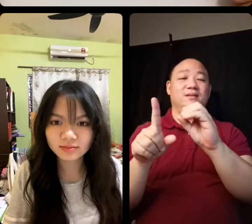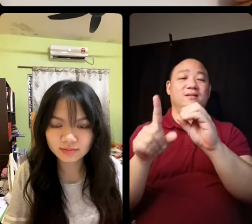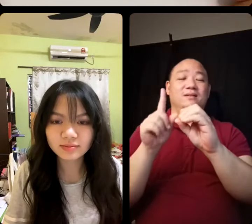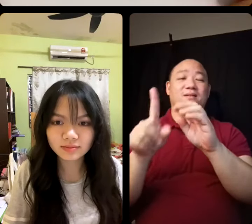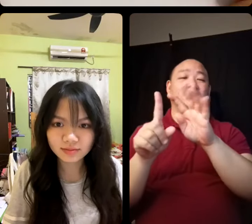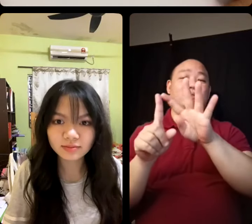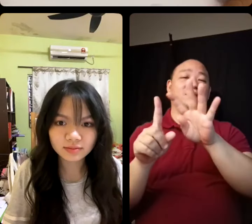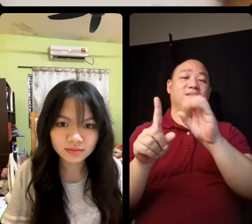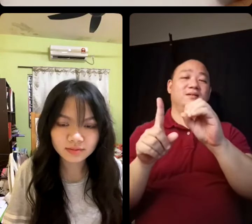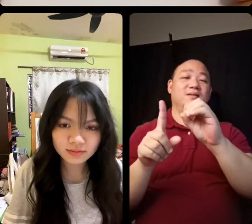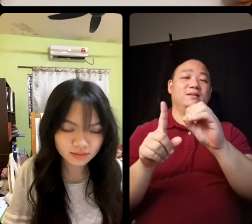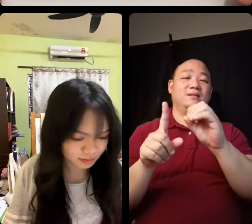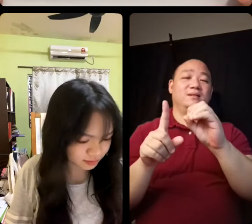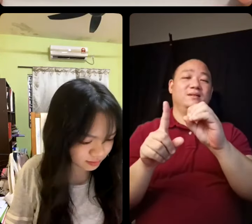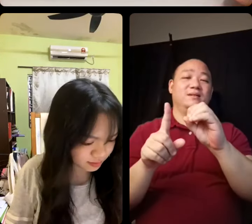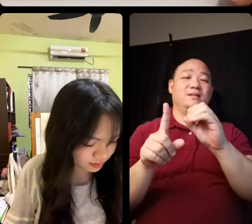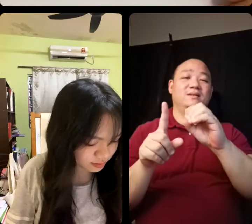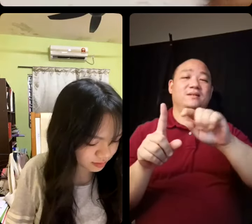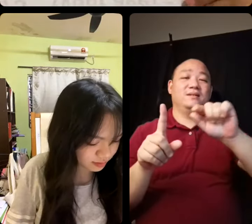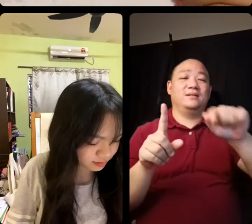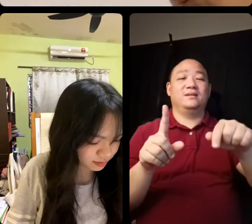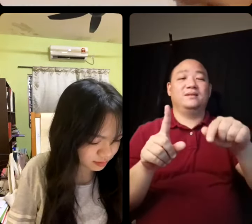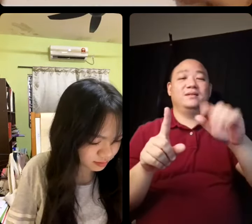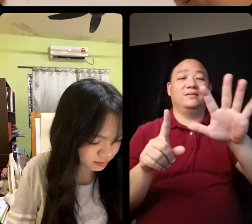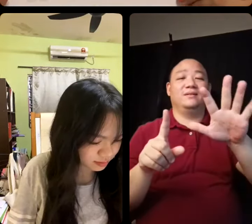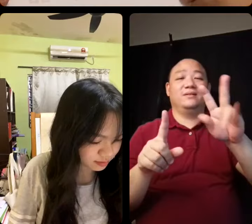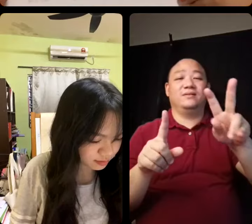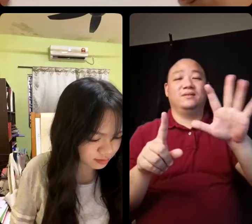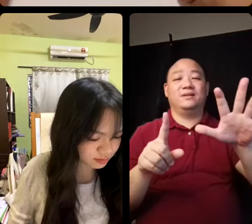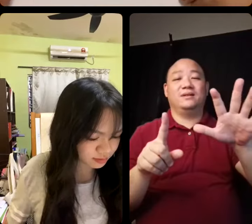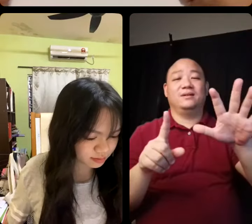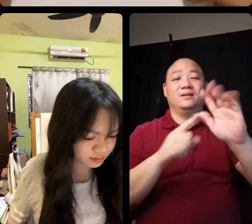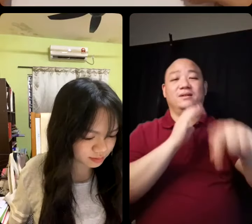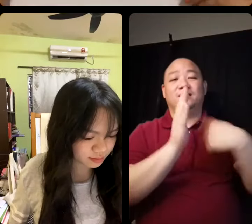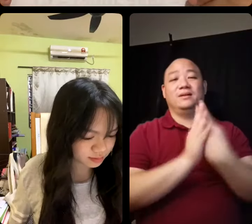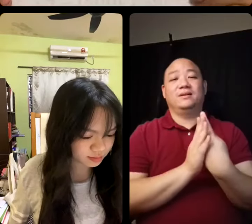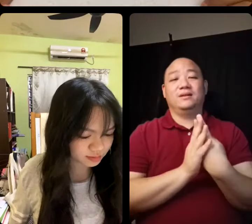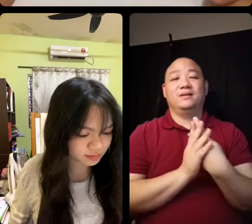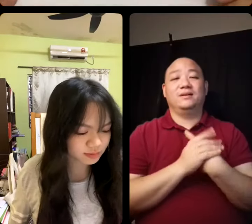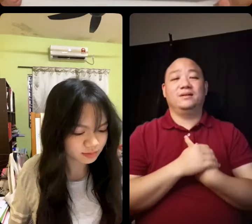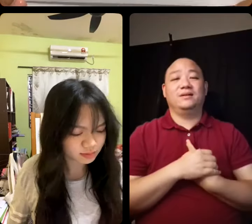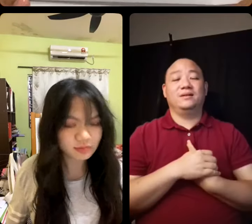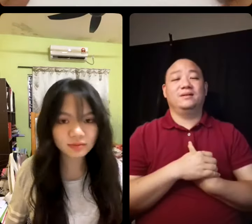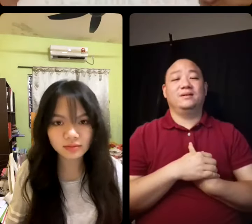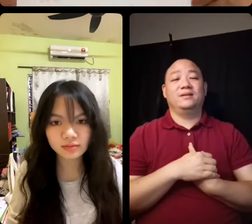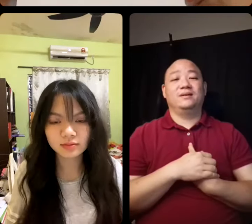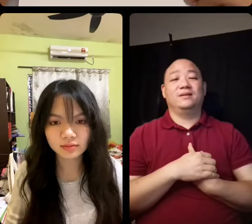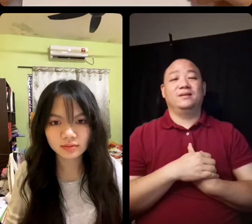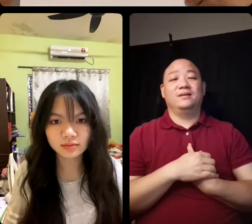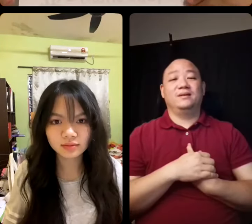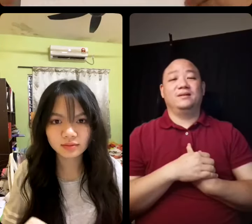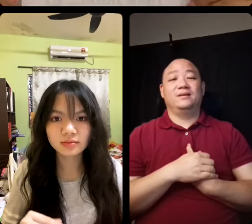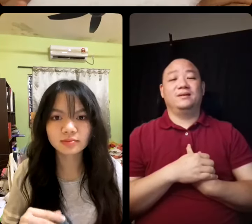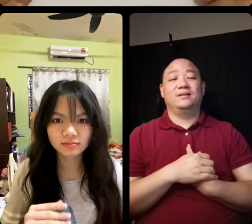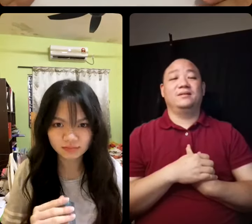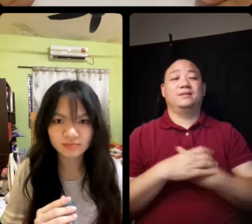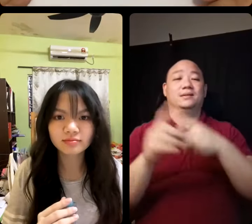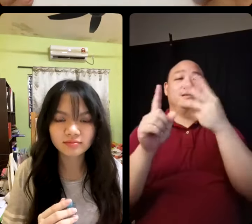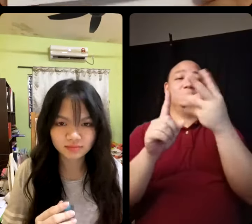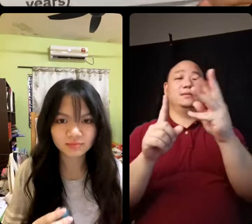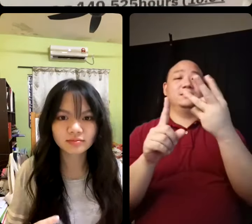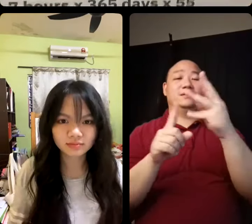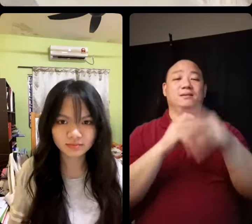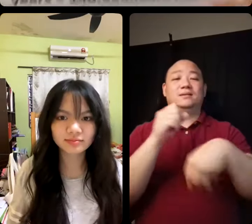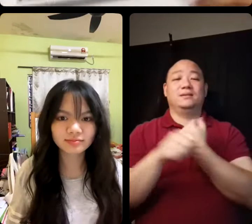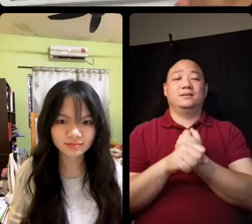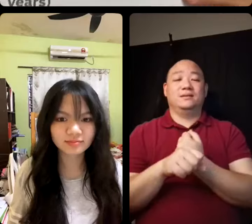all right? 140525 hours, and it which equivalent to 16 years of your life, okay? 16 years